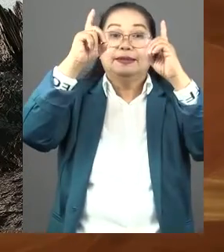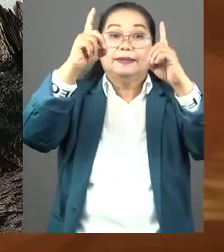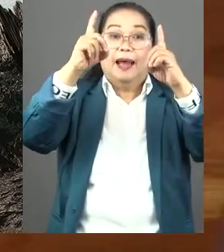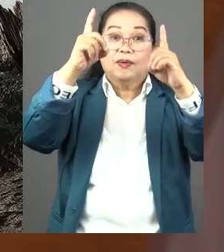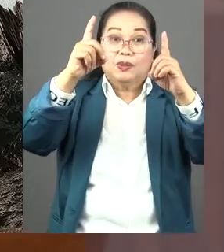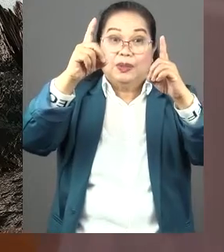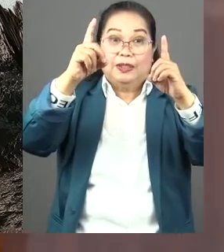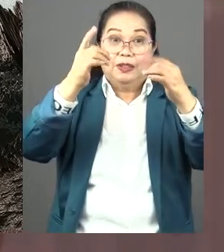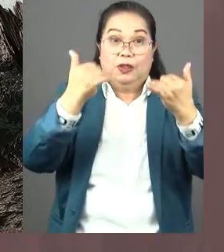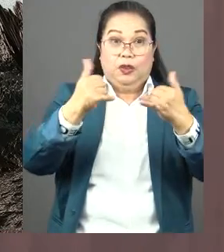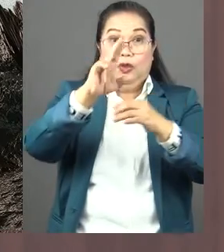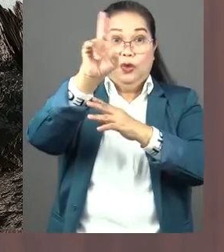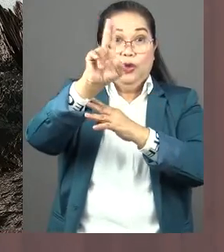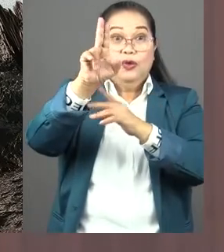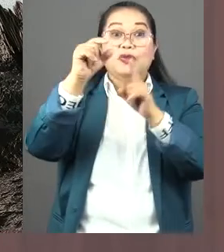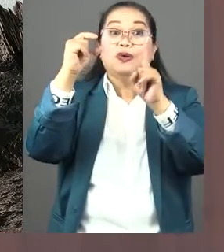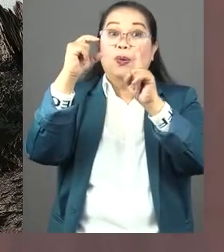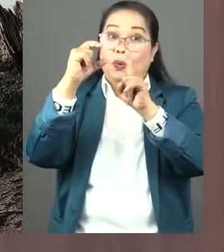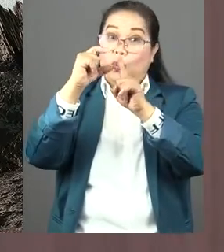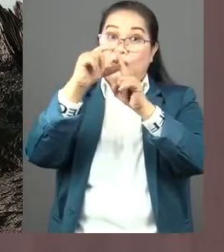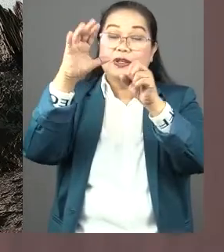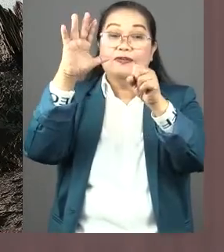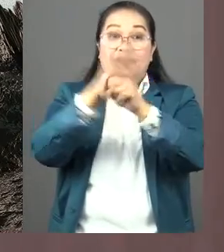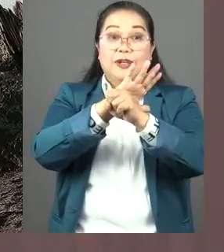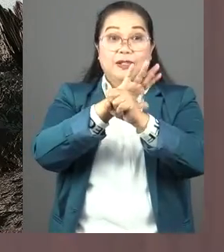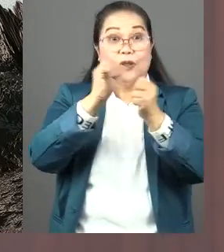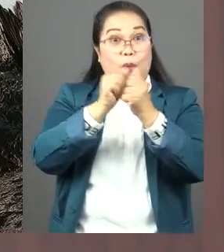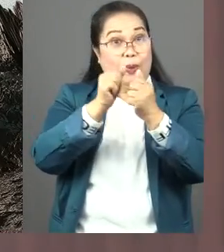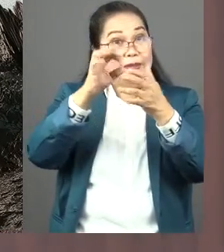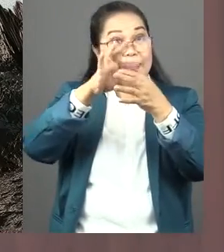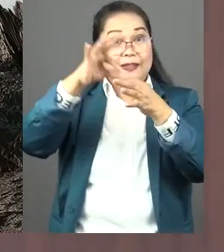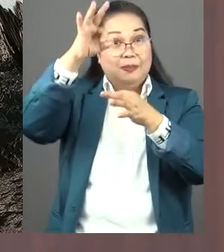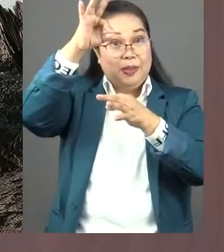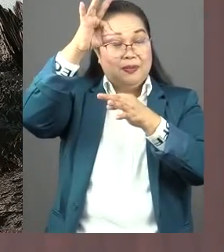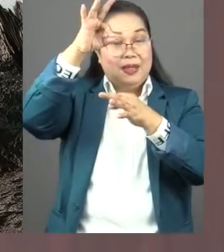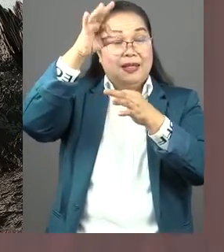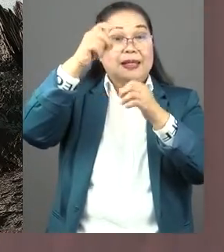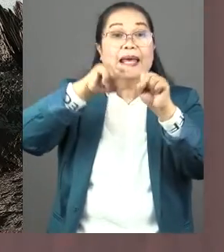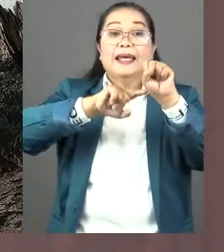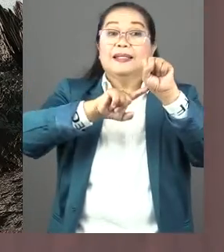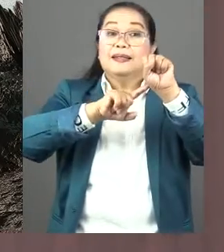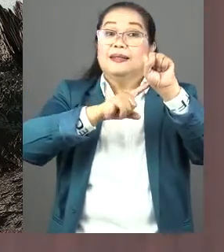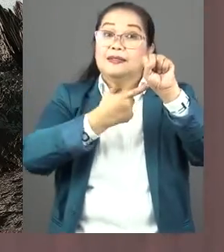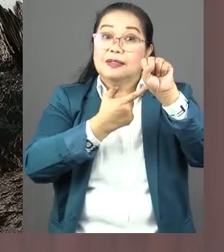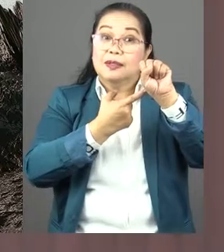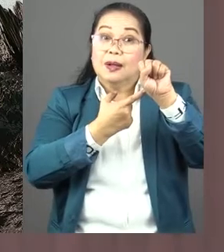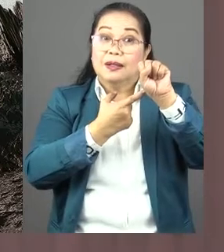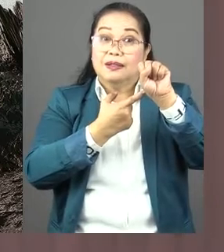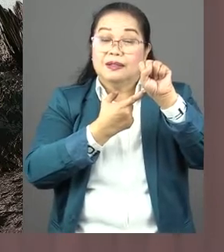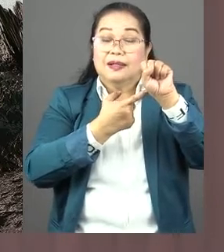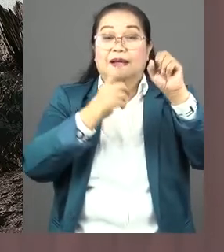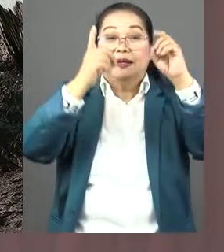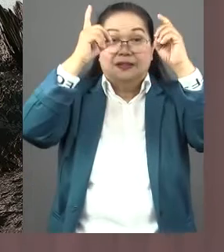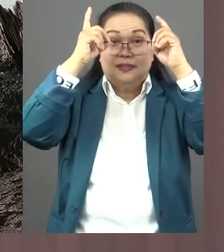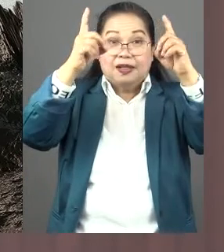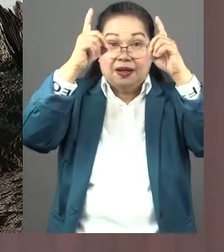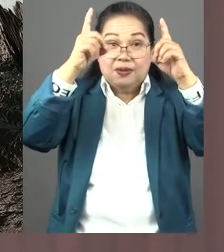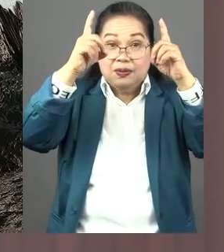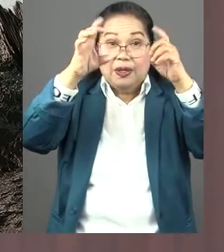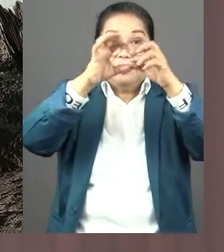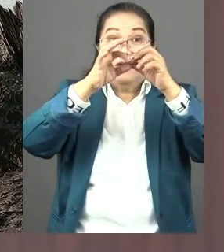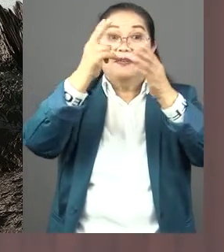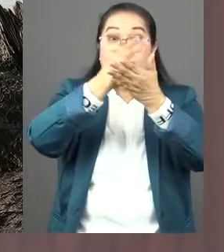and use these words, "be filled with the Spirit," as a launching pad to take up the doctrine of the Holy